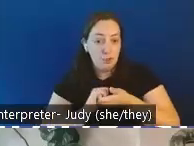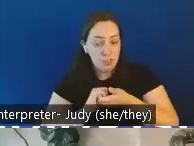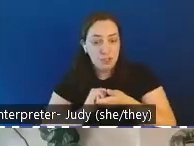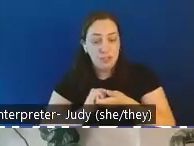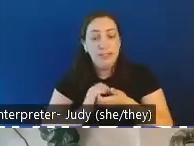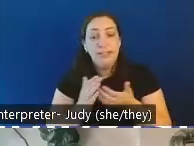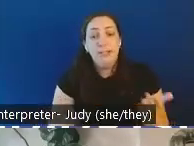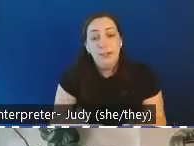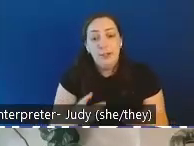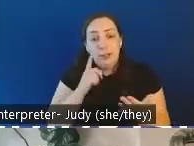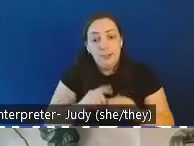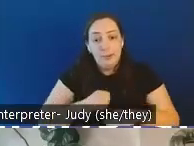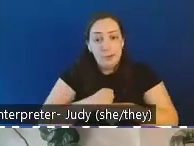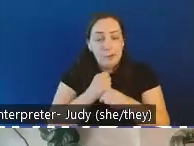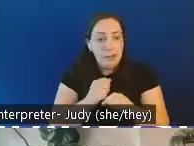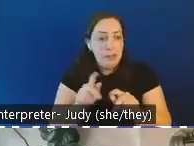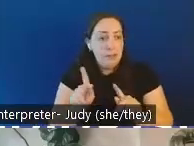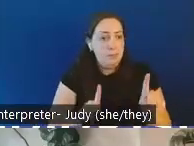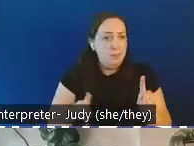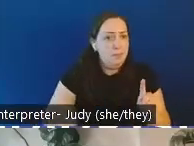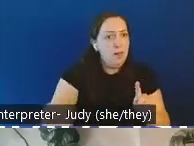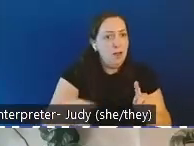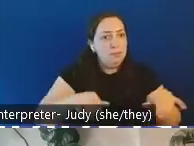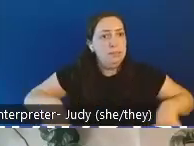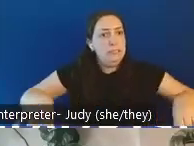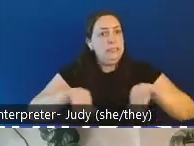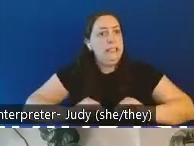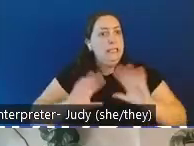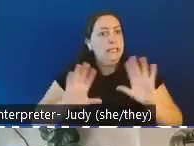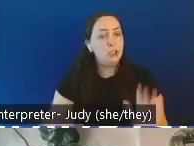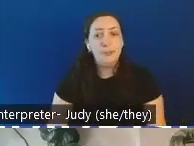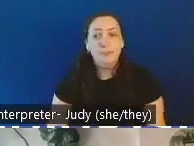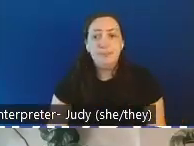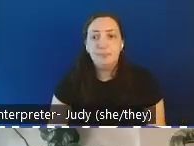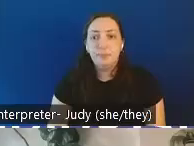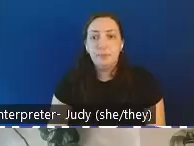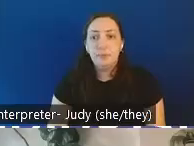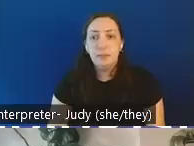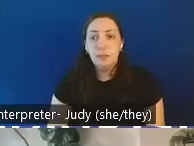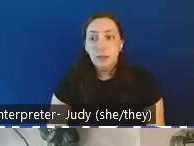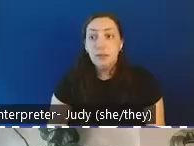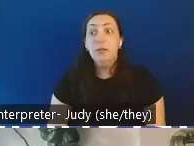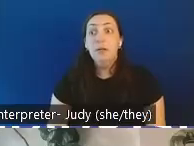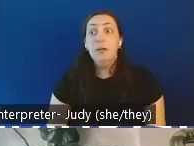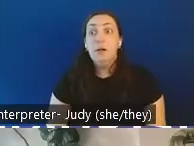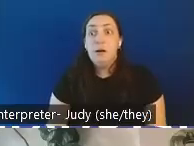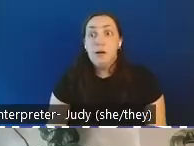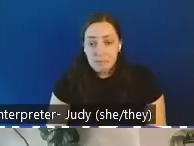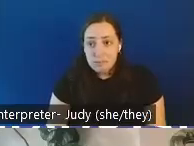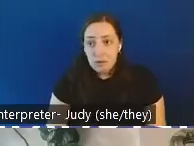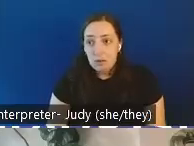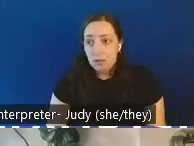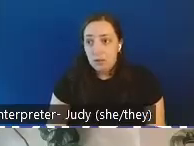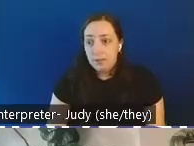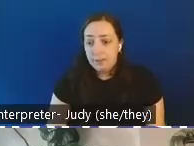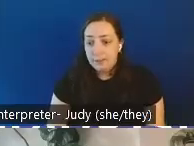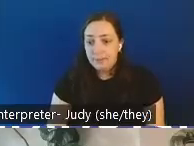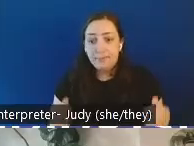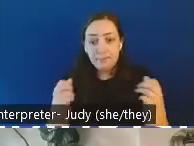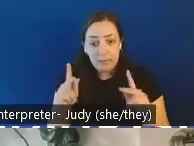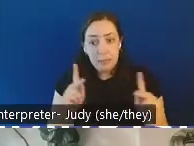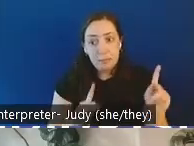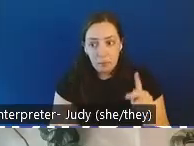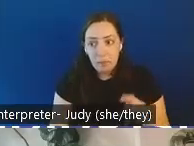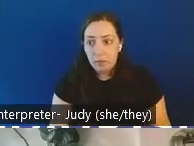the field with clear, consistent messaging across topics. So quite the panel of folks, if I do say